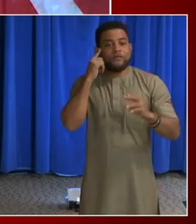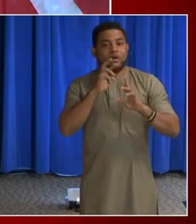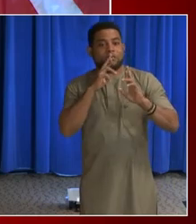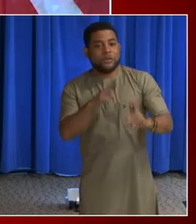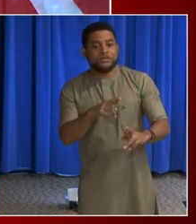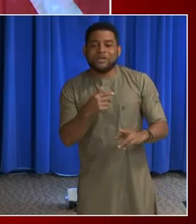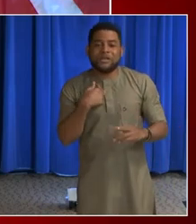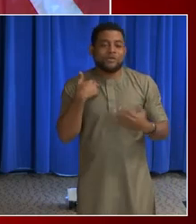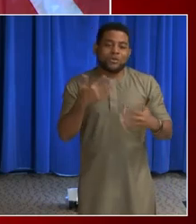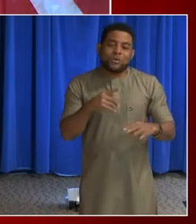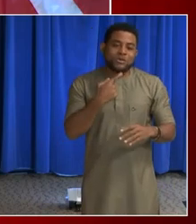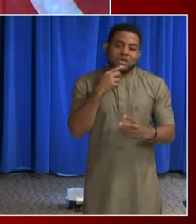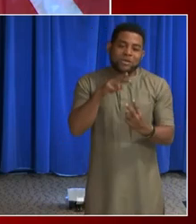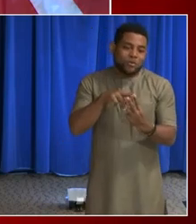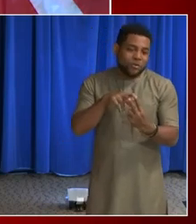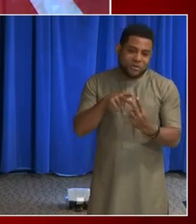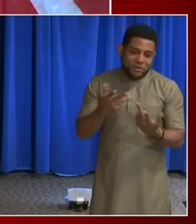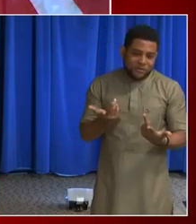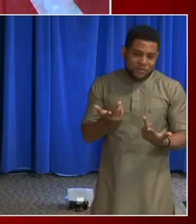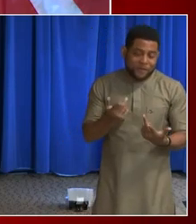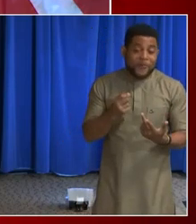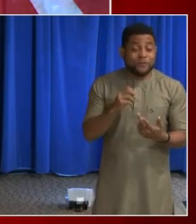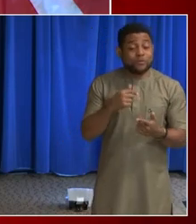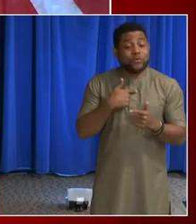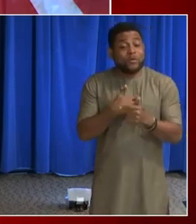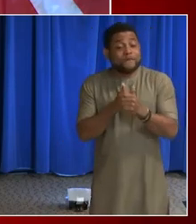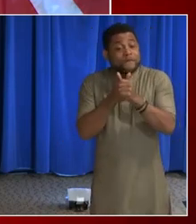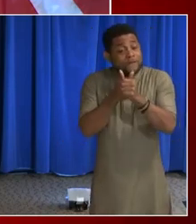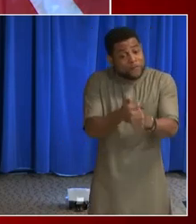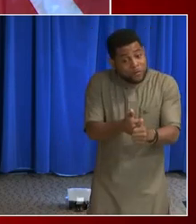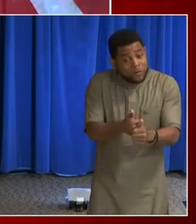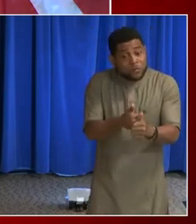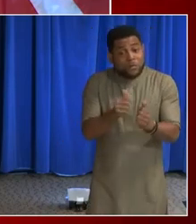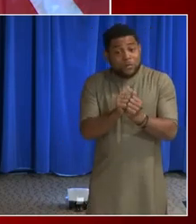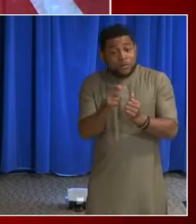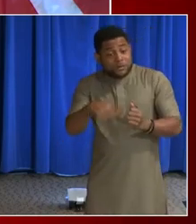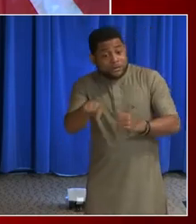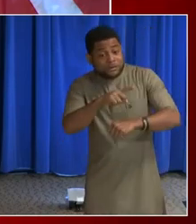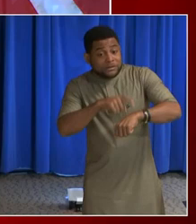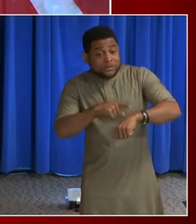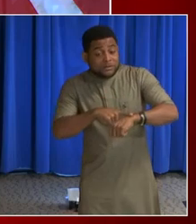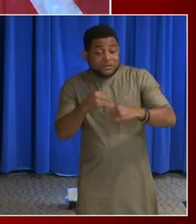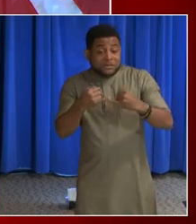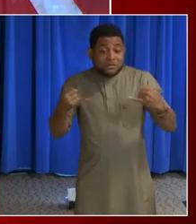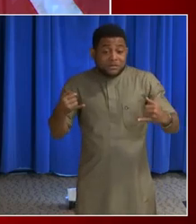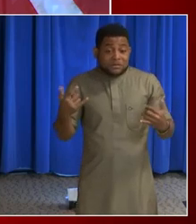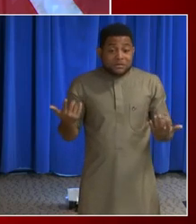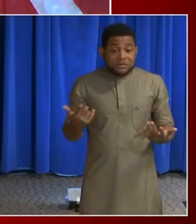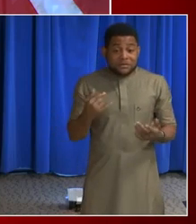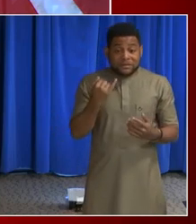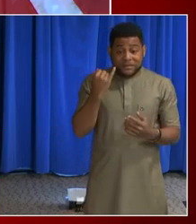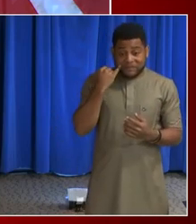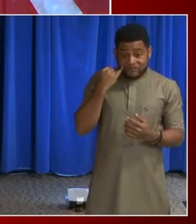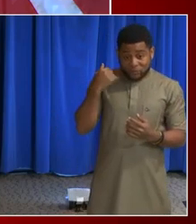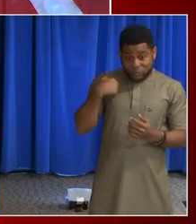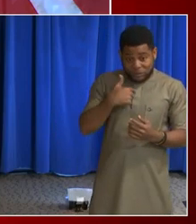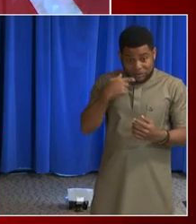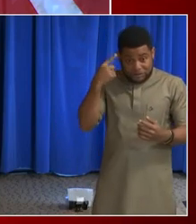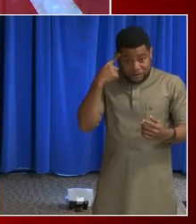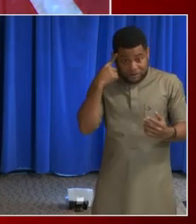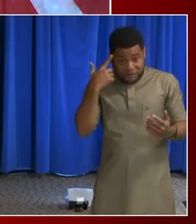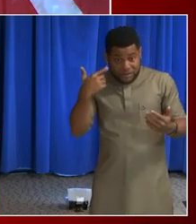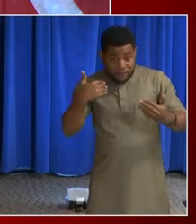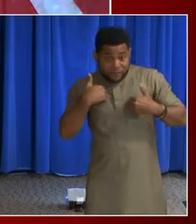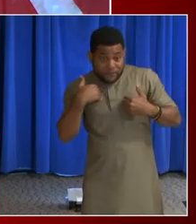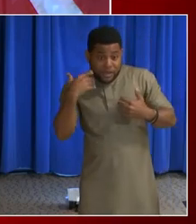So we do follow along with those timelines. And if we think that there's outside of what